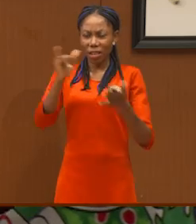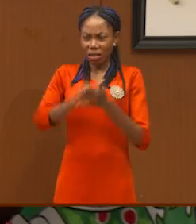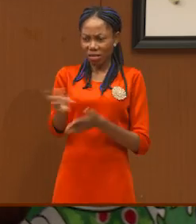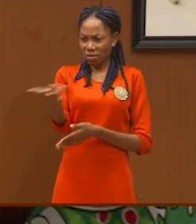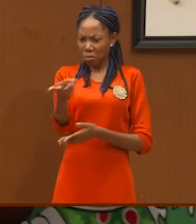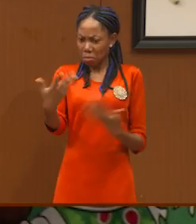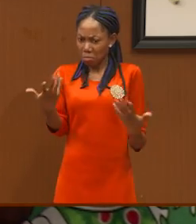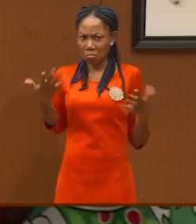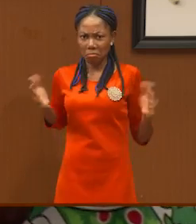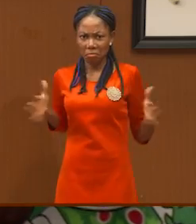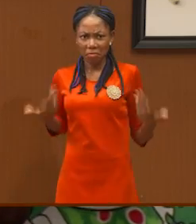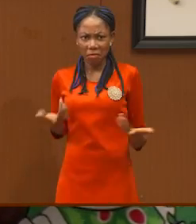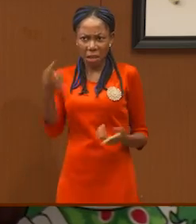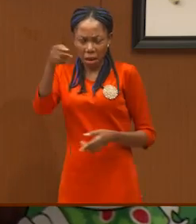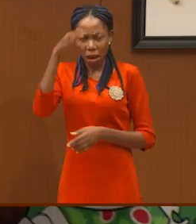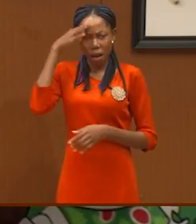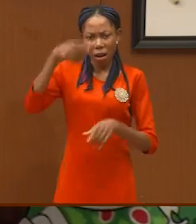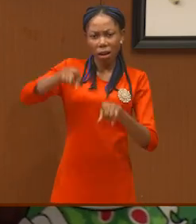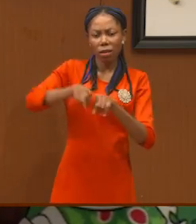will just turn out, you can see it now.